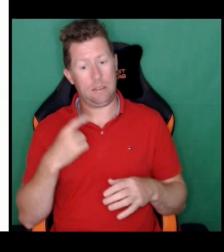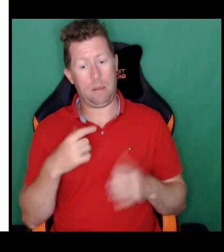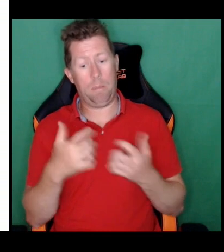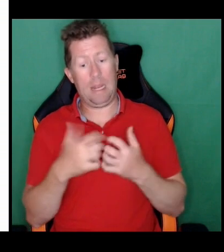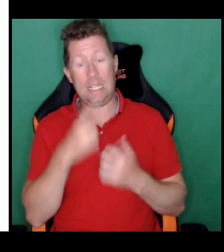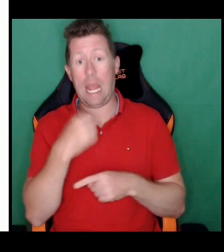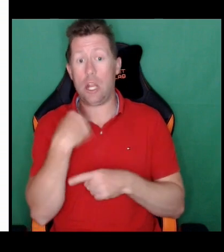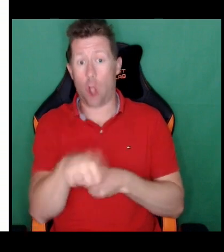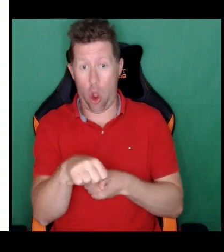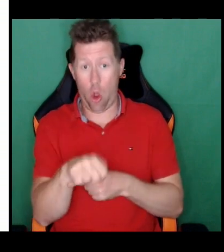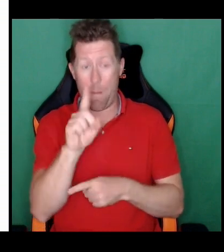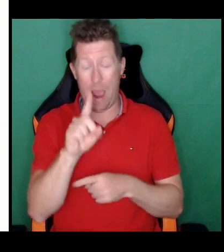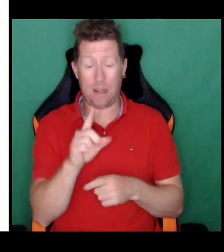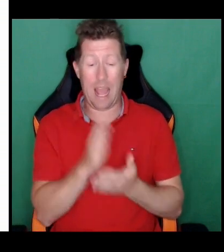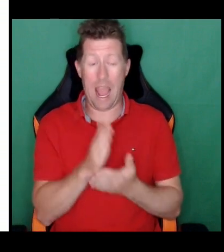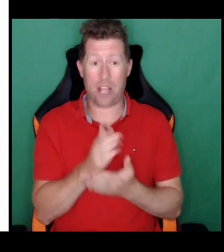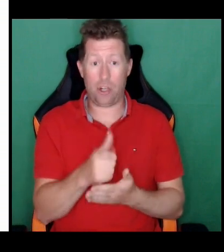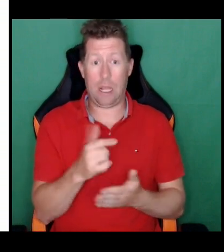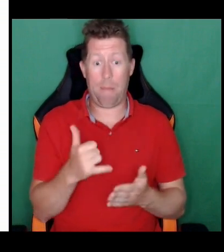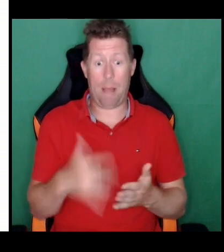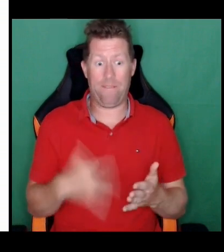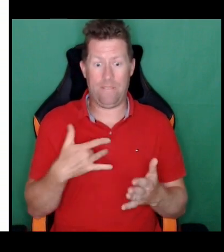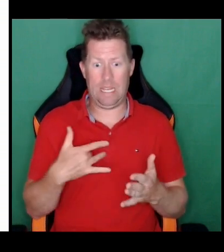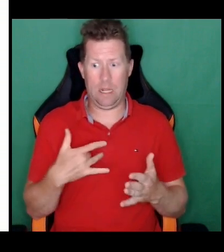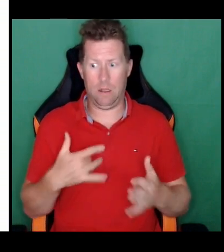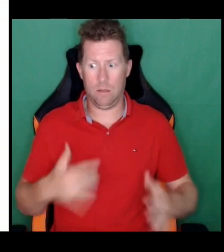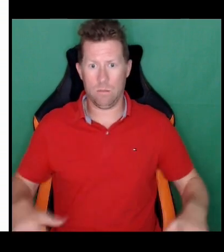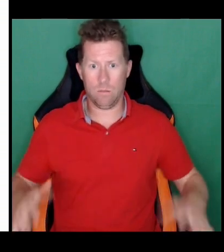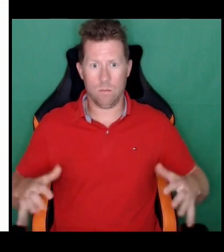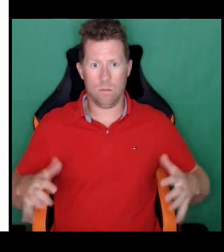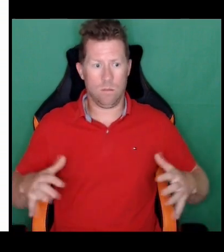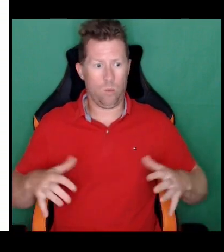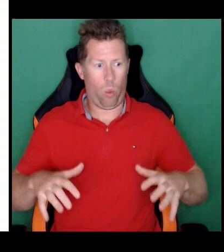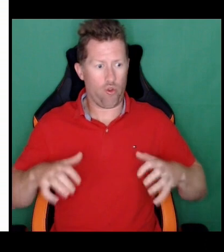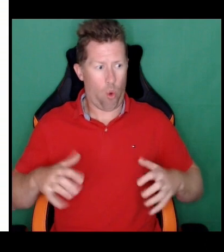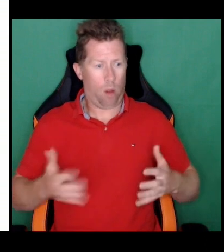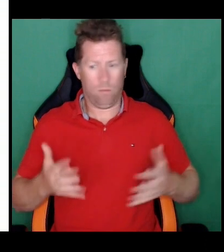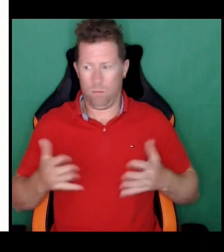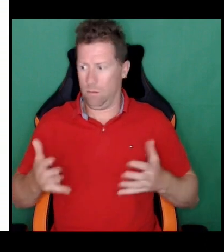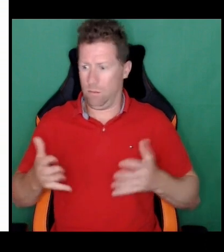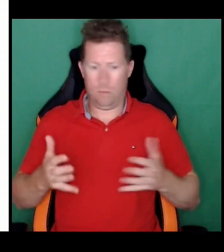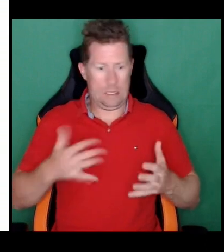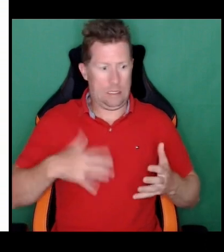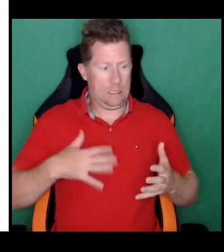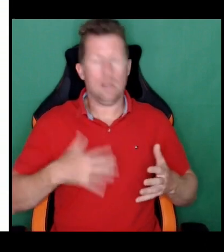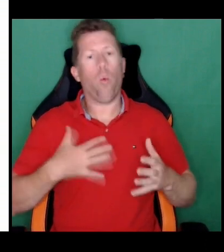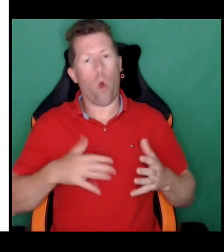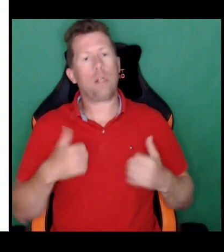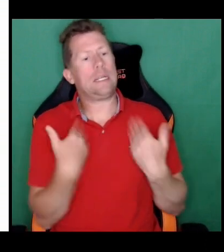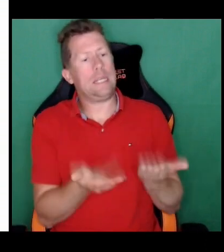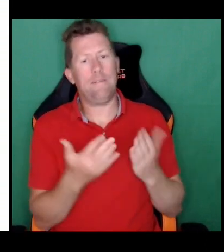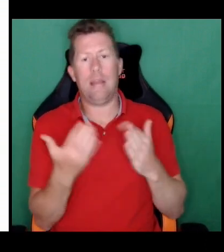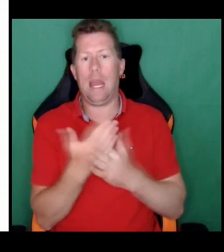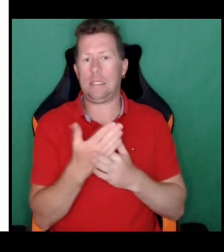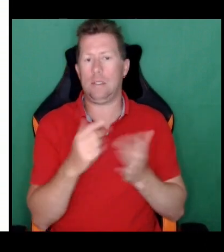that actually they may well be experiencing withdrawal symptoms, some of them. And so we do want them to have ready access to